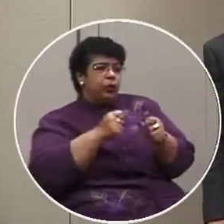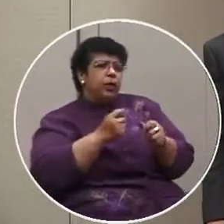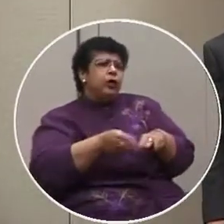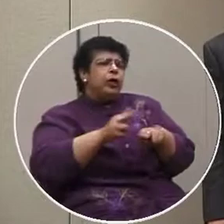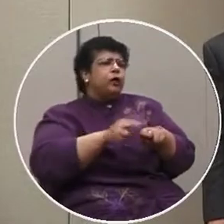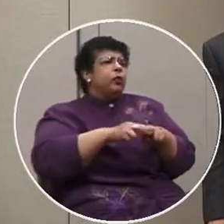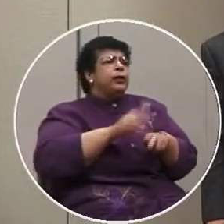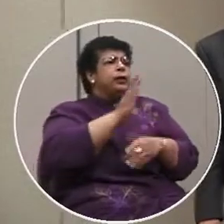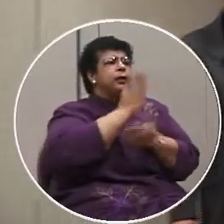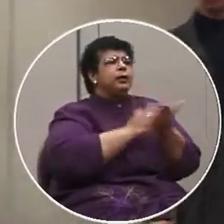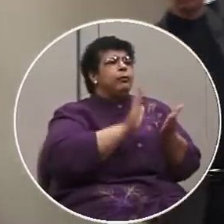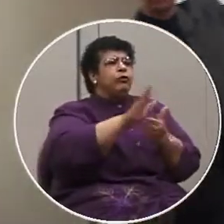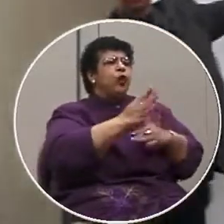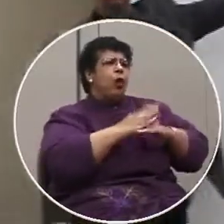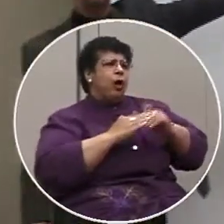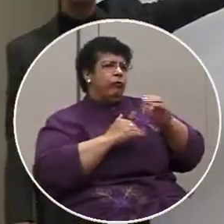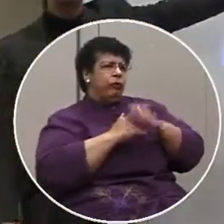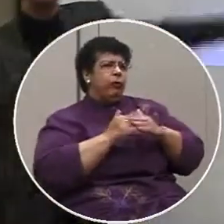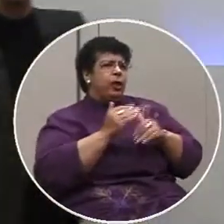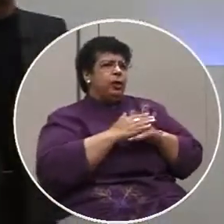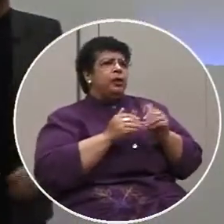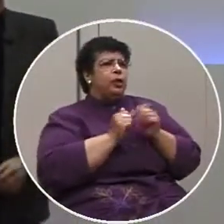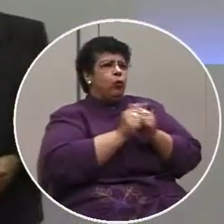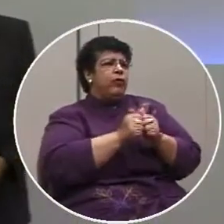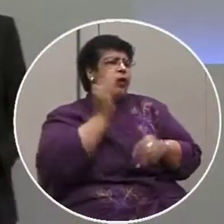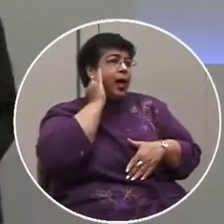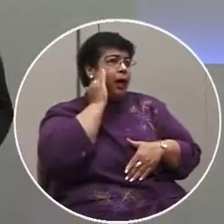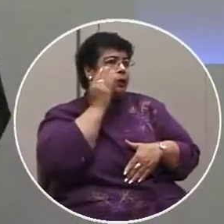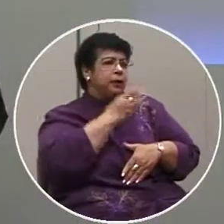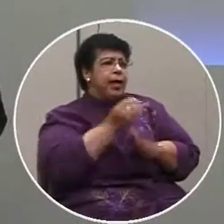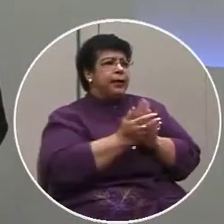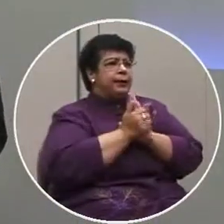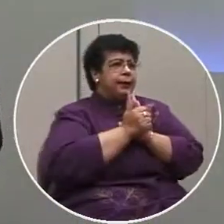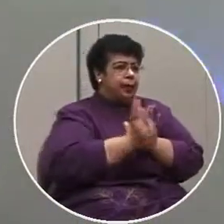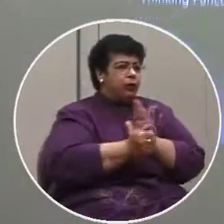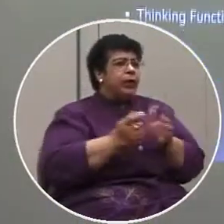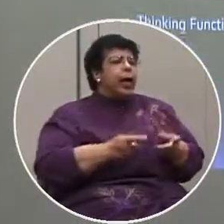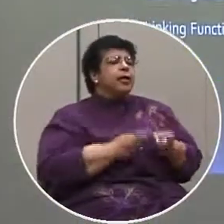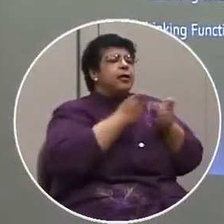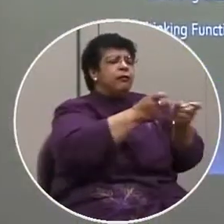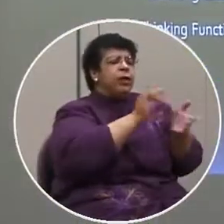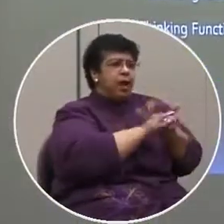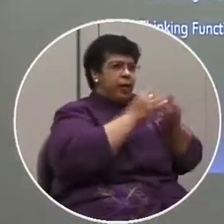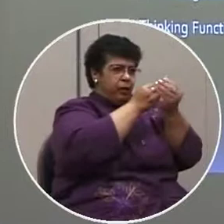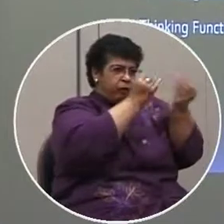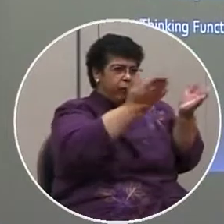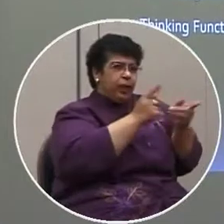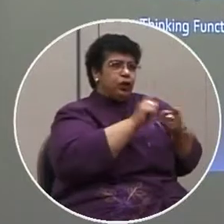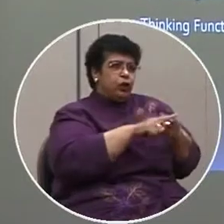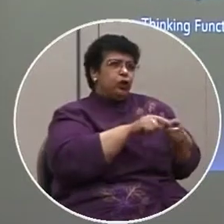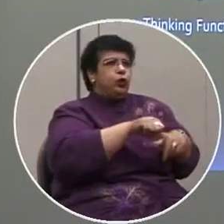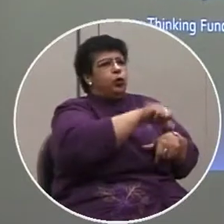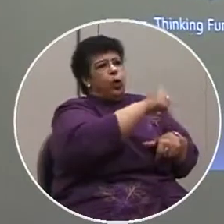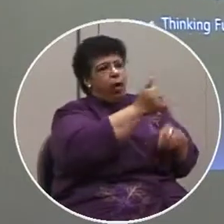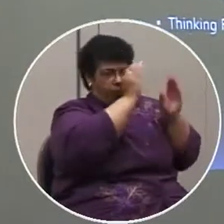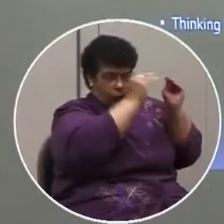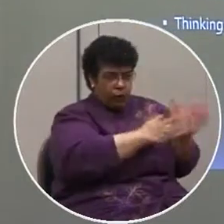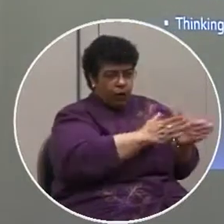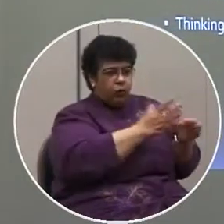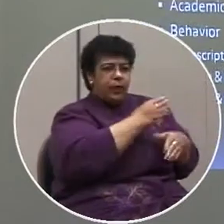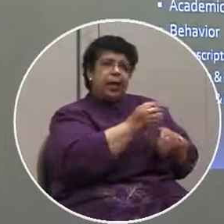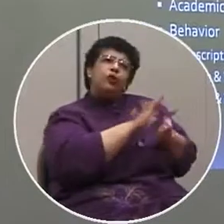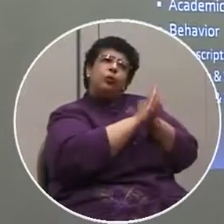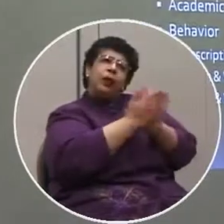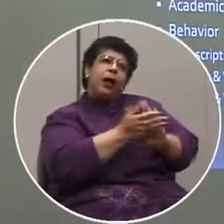and skills, developing a presentation, and delivering that to a colleague or a group of colleagues. And you become a coach in